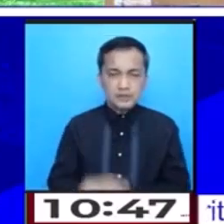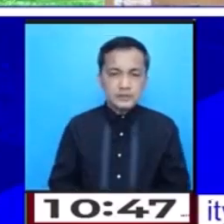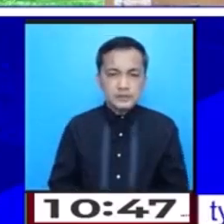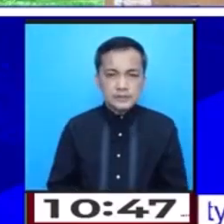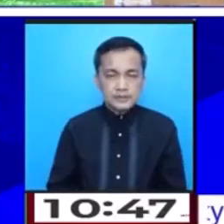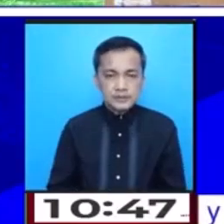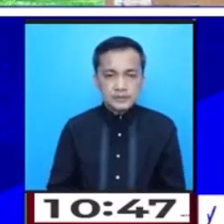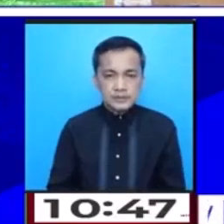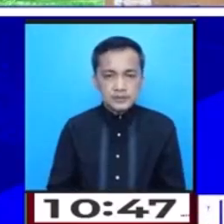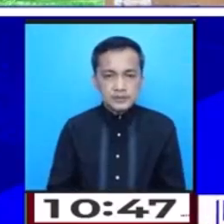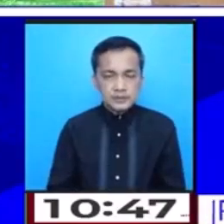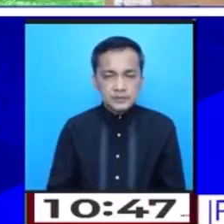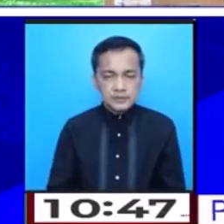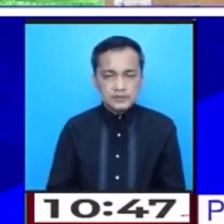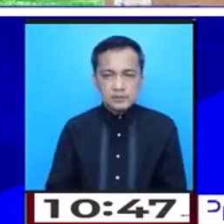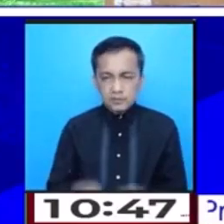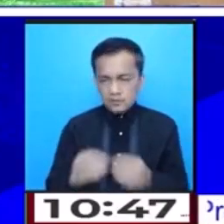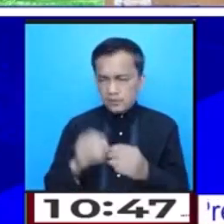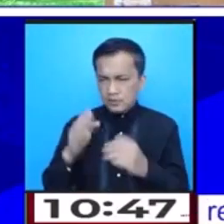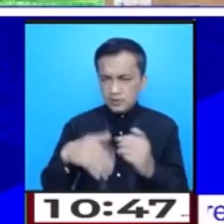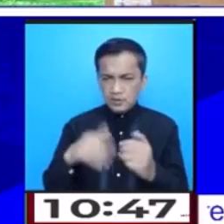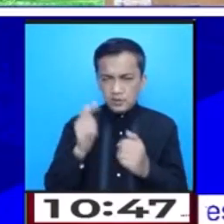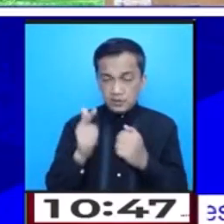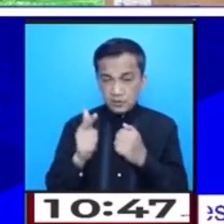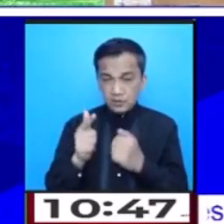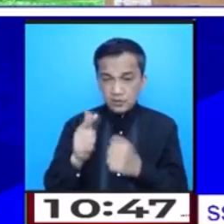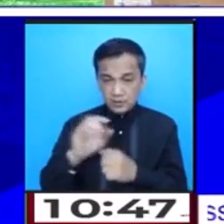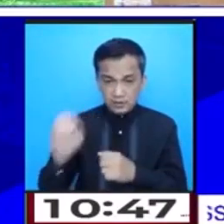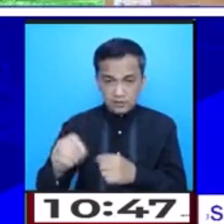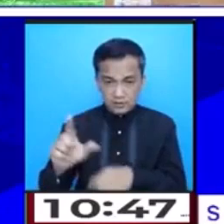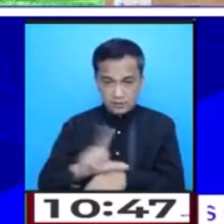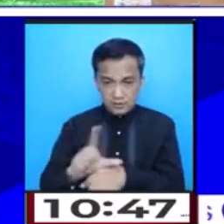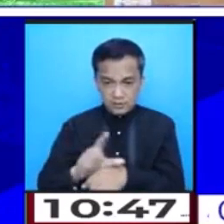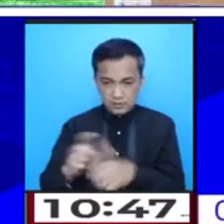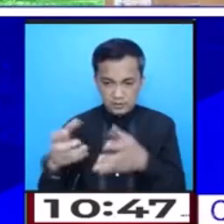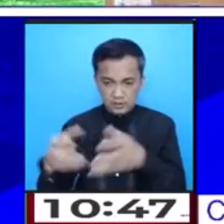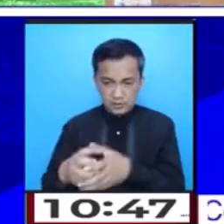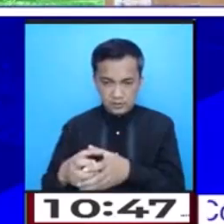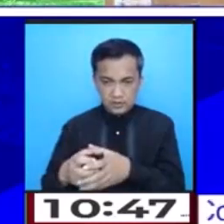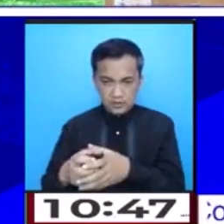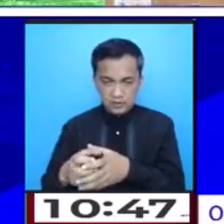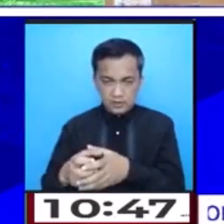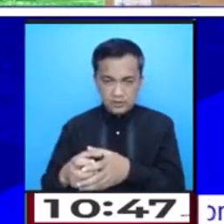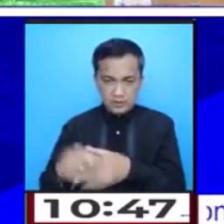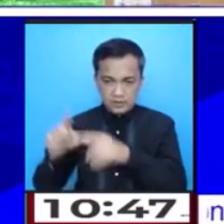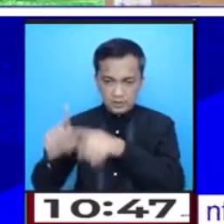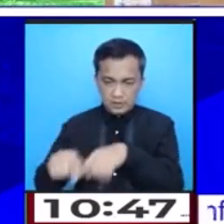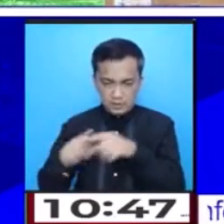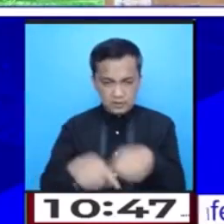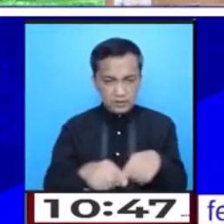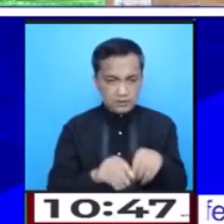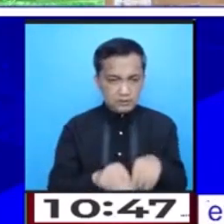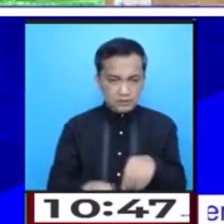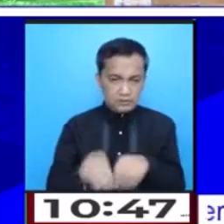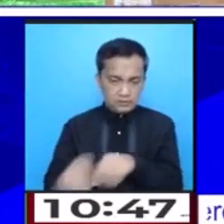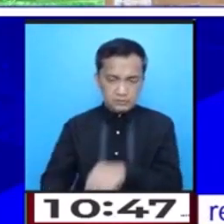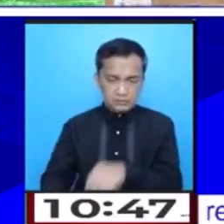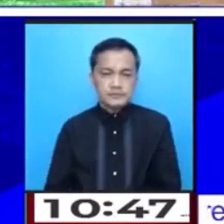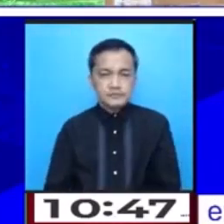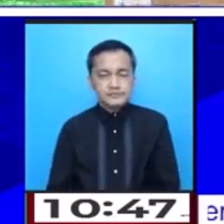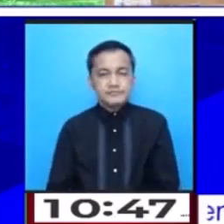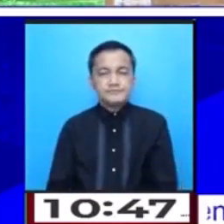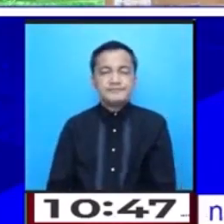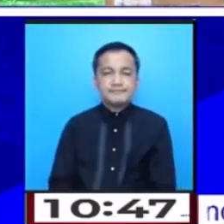more than 20% of your labor force is located and dependent on agriculture. No? So that's the social